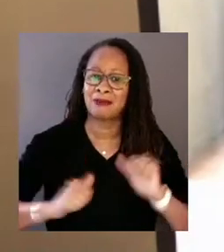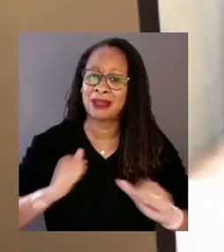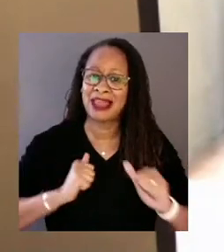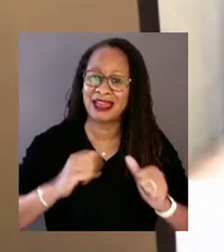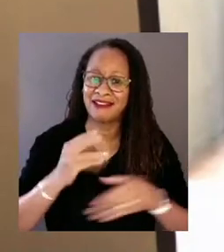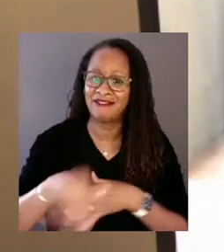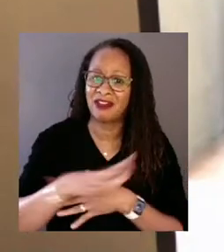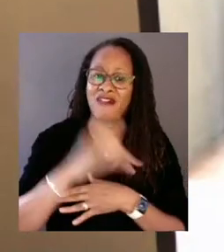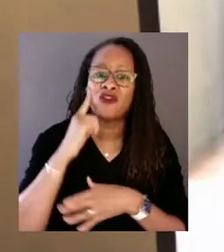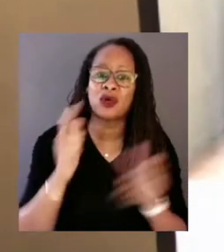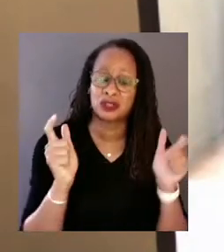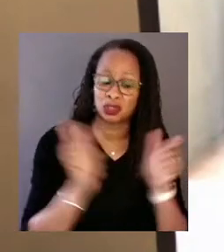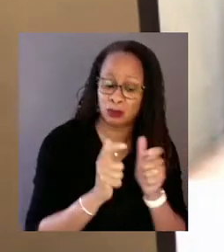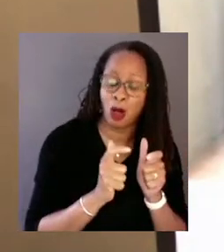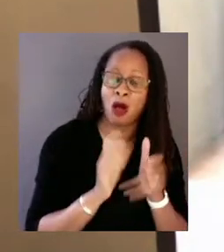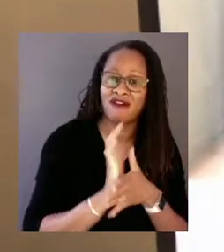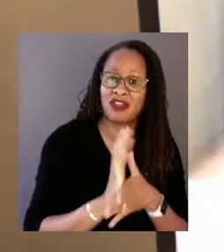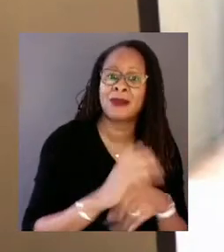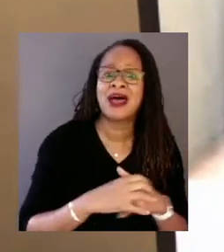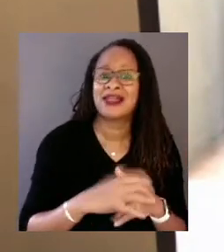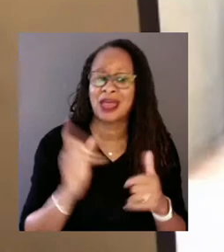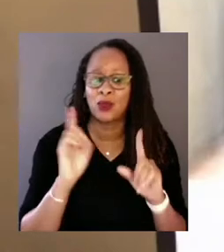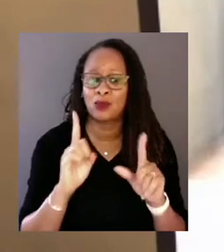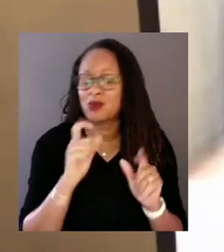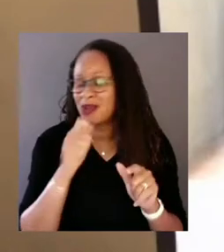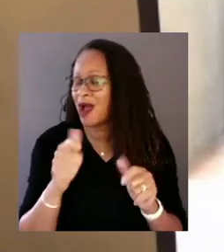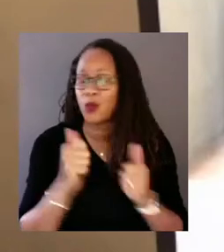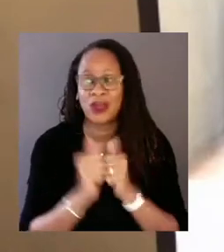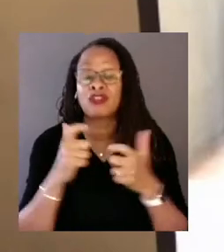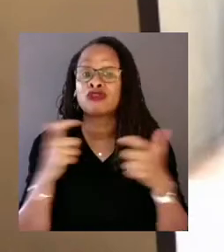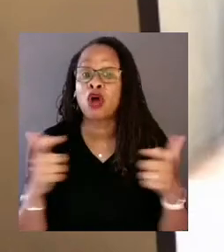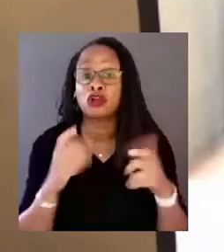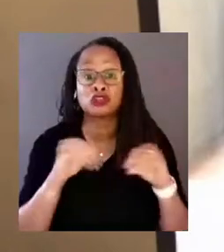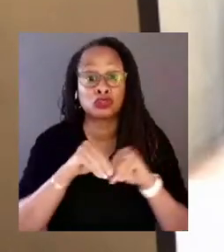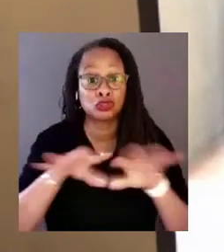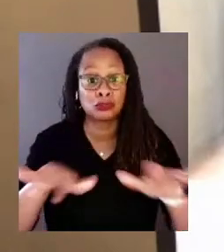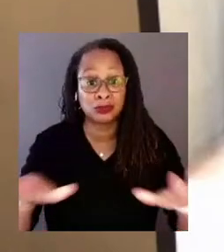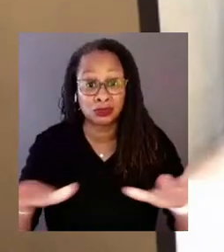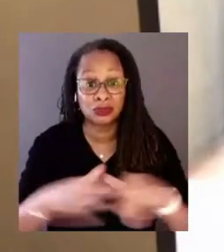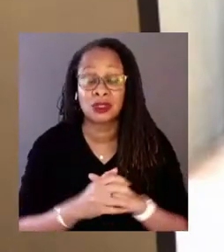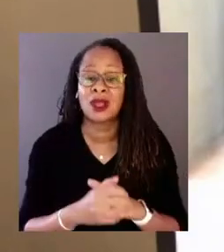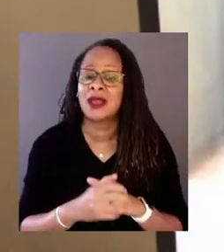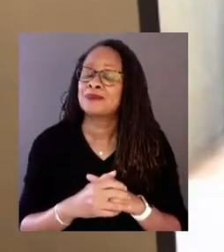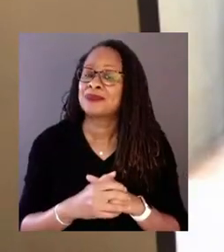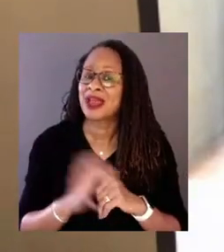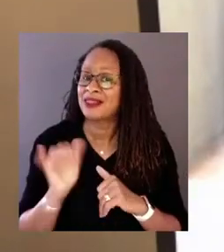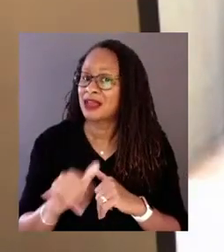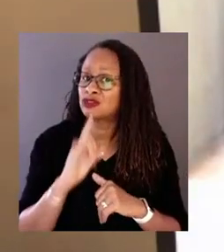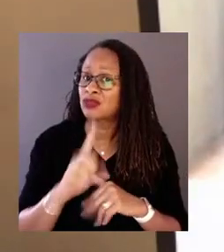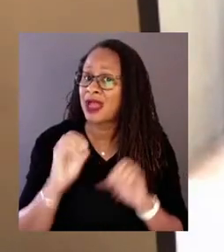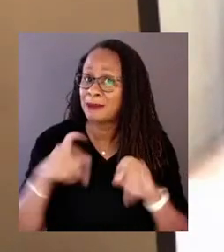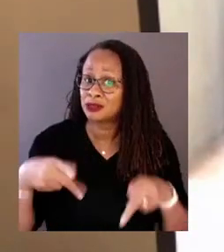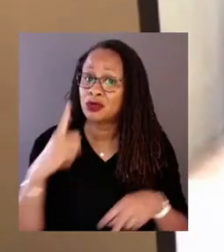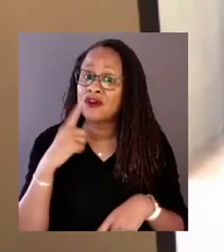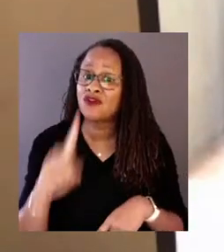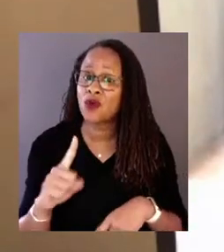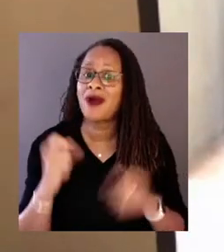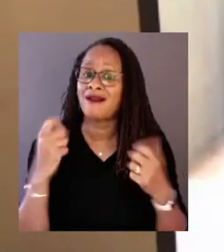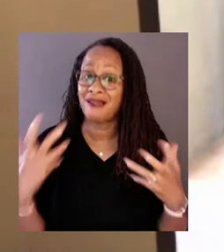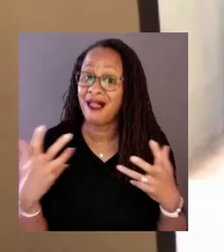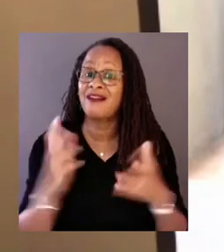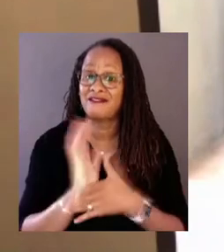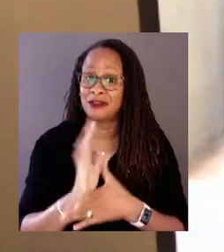of the larger distributors. And then it was just an opportunity for a lot of films to get seen that